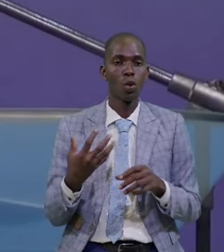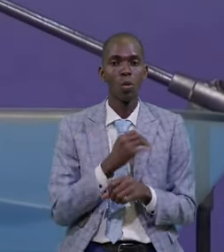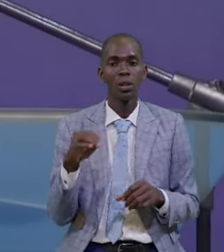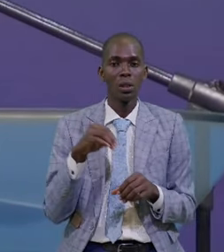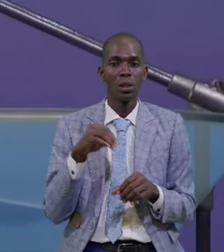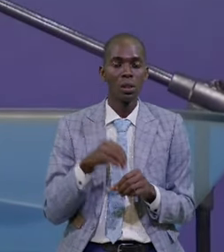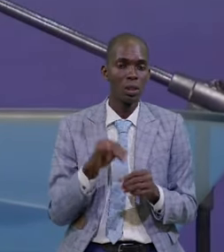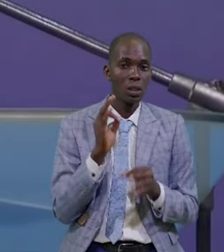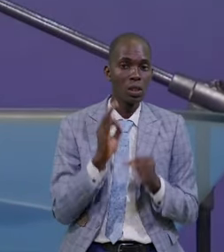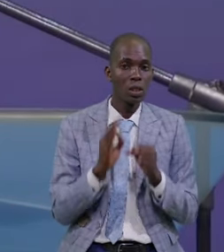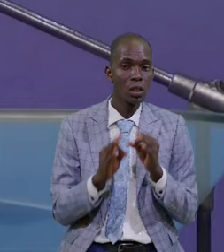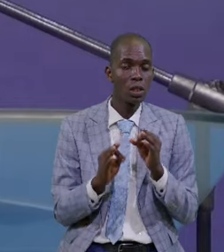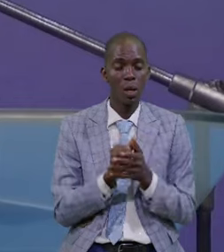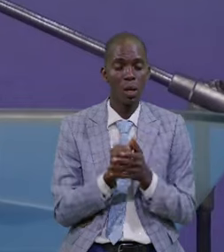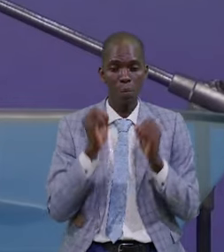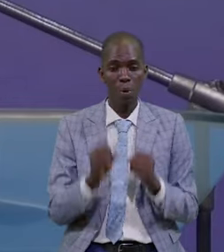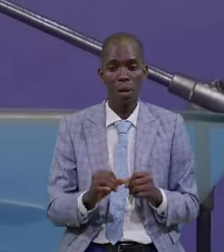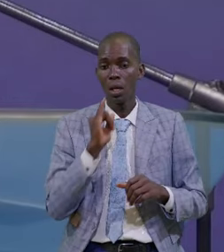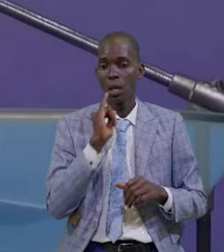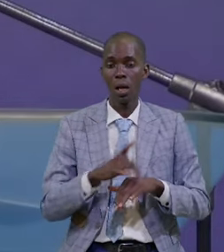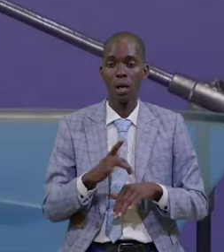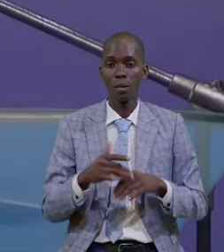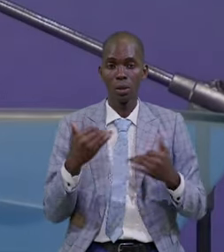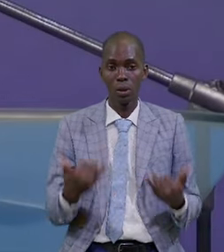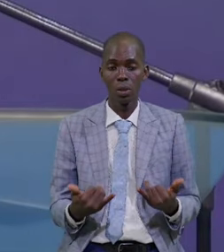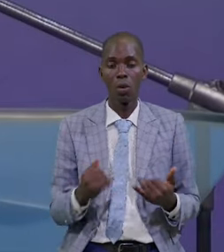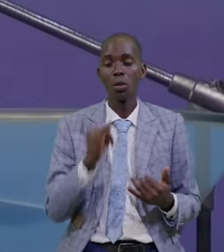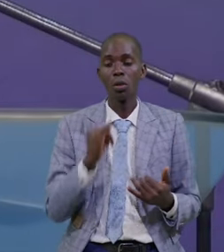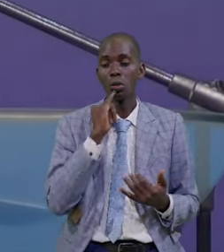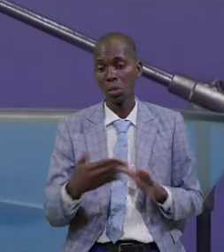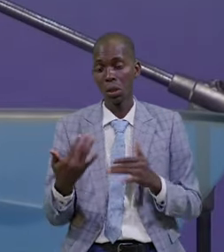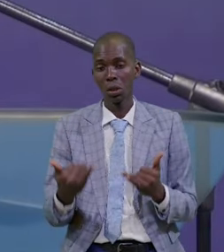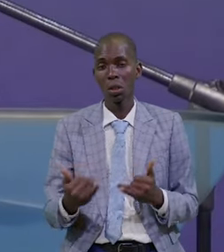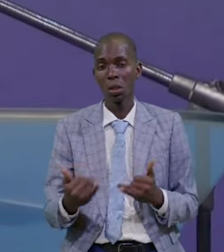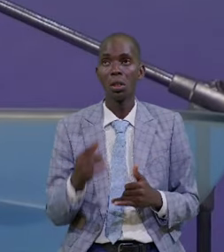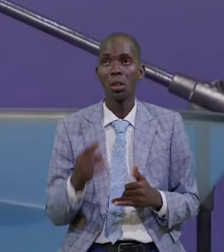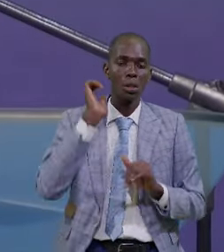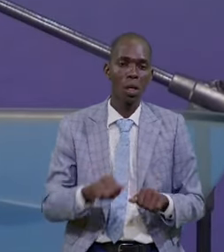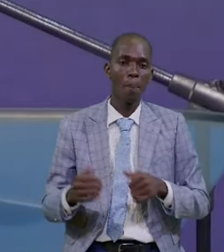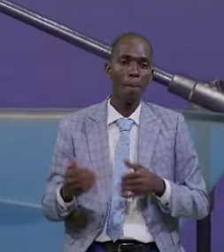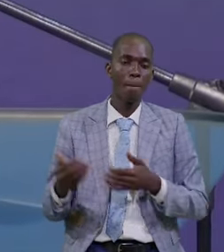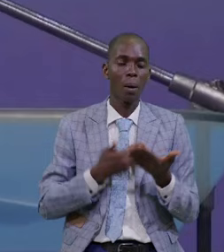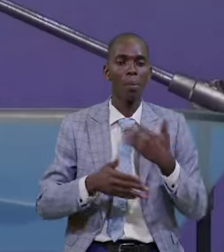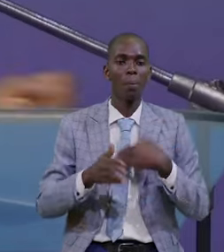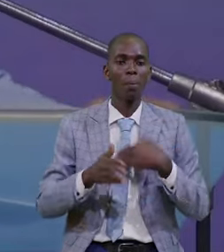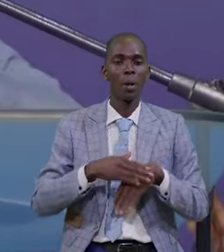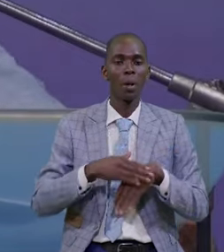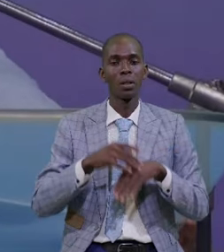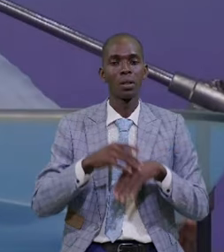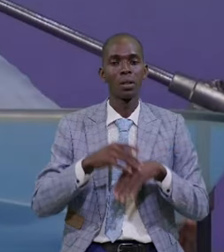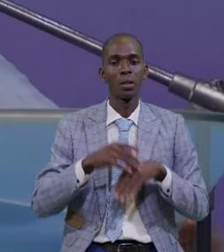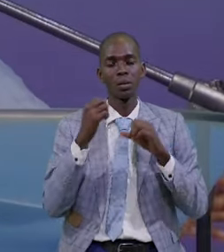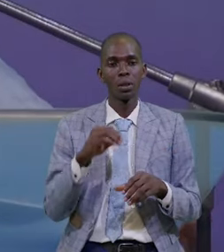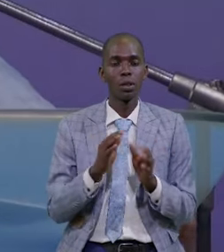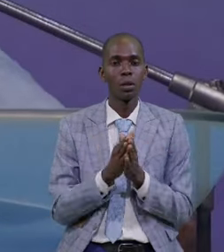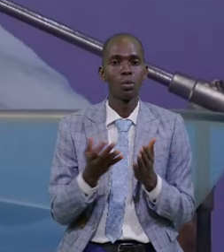is dormant now, he reactivates the power. Look at Matthew chapter 10 from verse